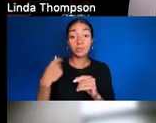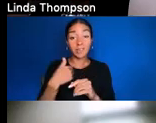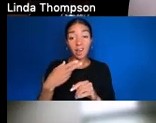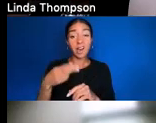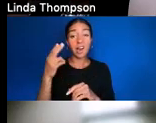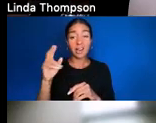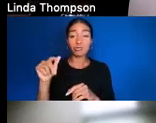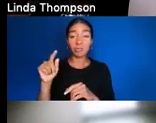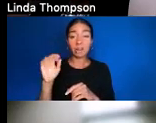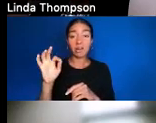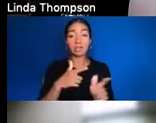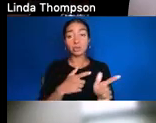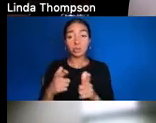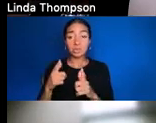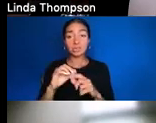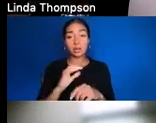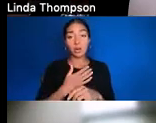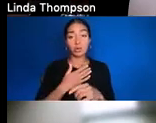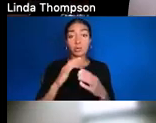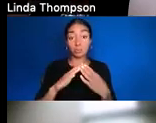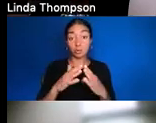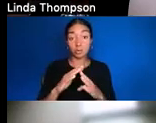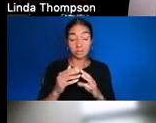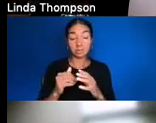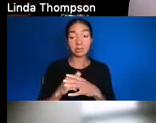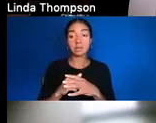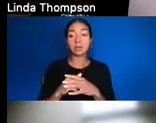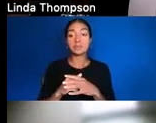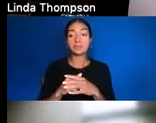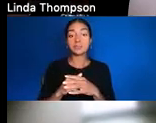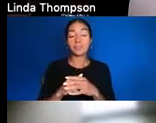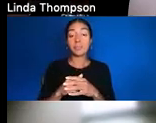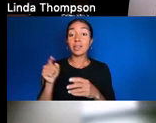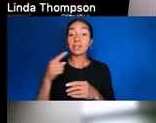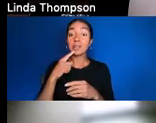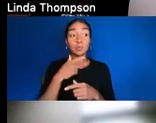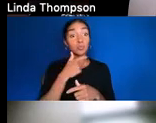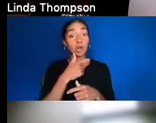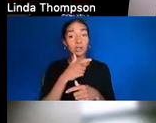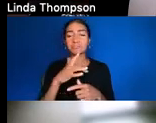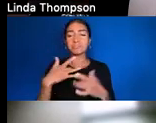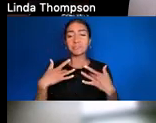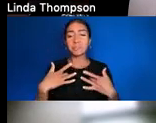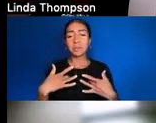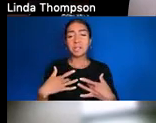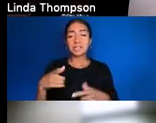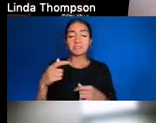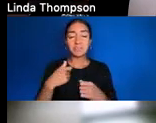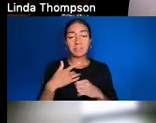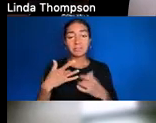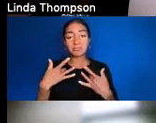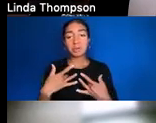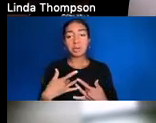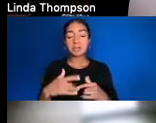communities. And so he said it depresses him or makes him sick, and he's filled with anxiety